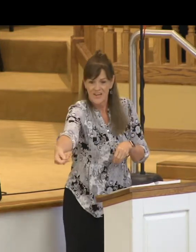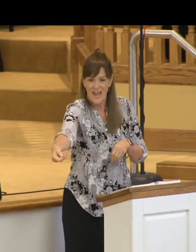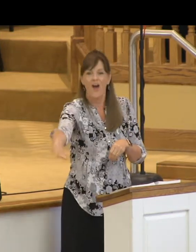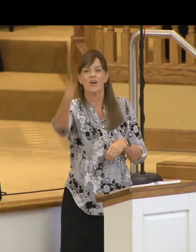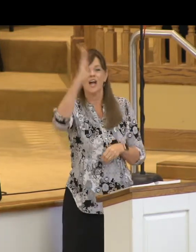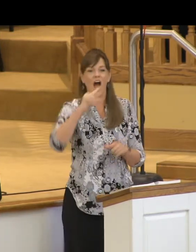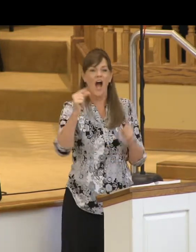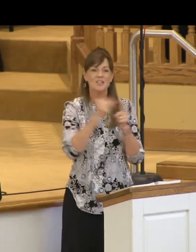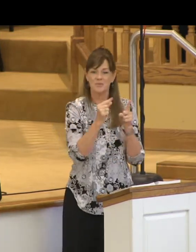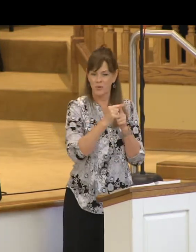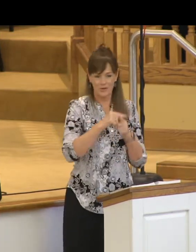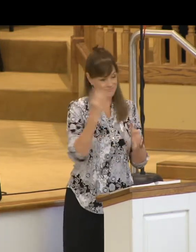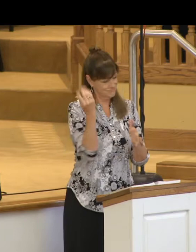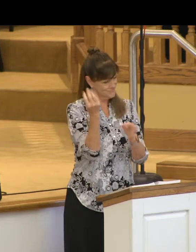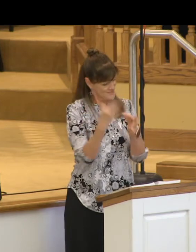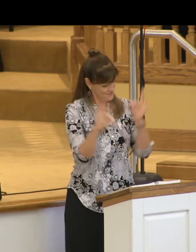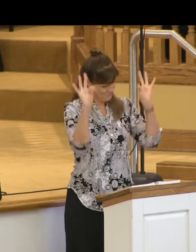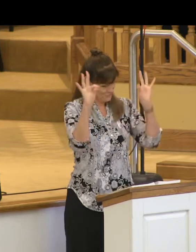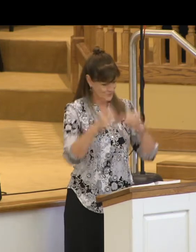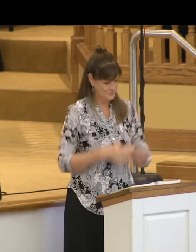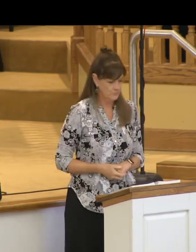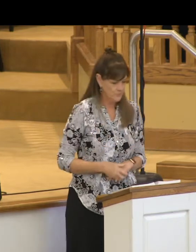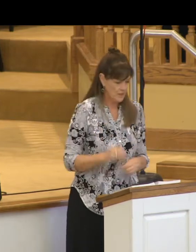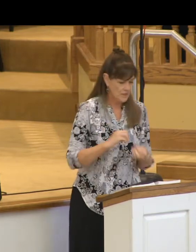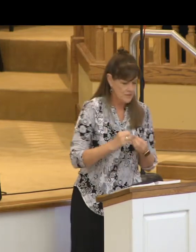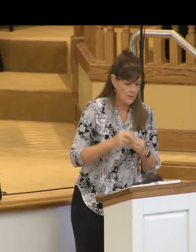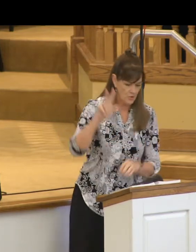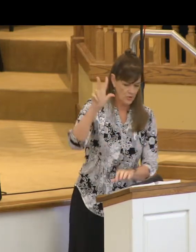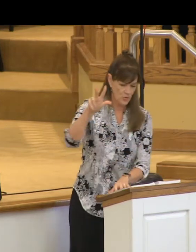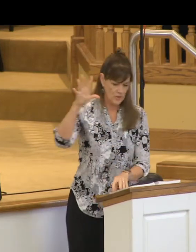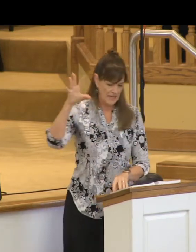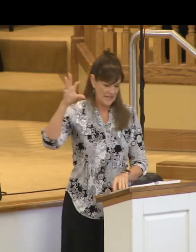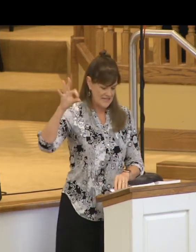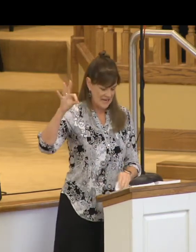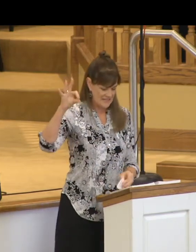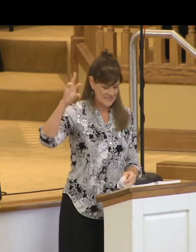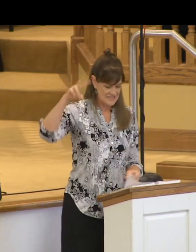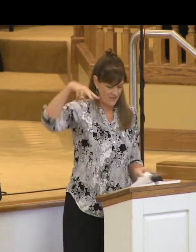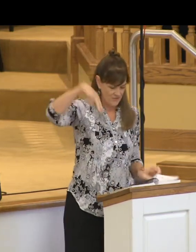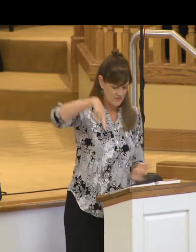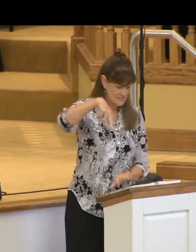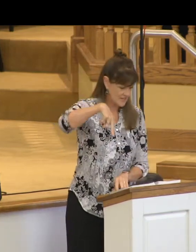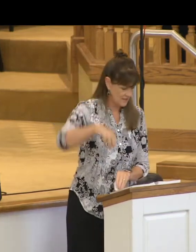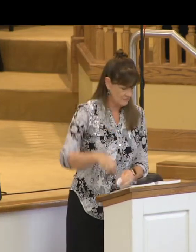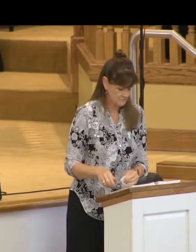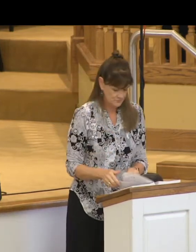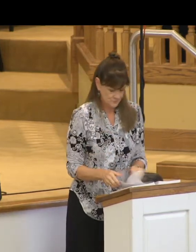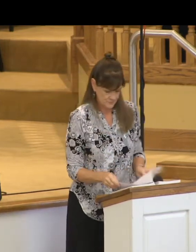rest. Be a part of that if you can. Number 397, stand please.